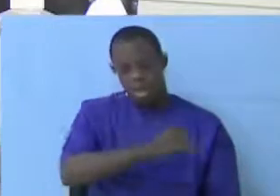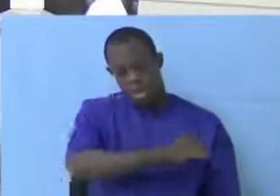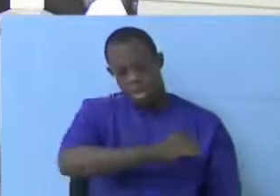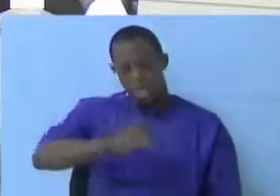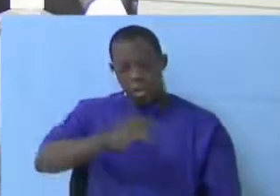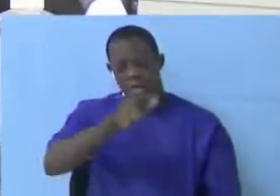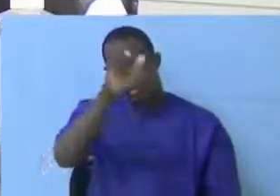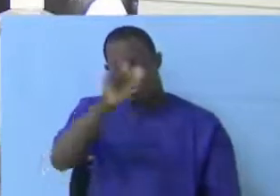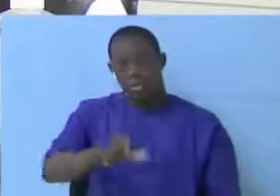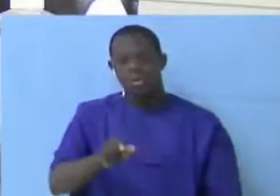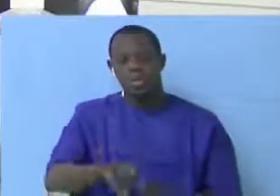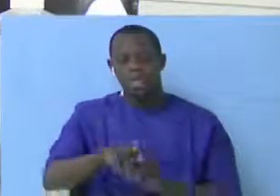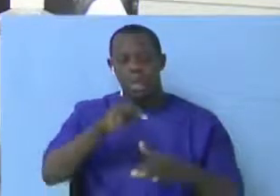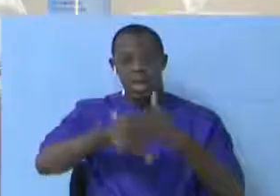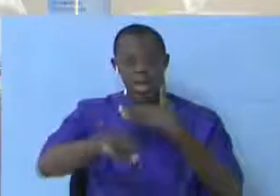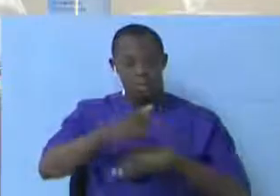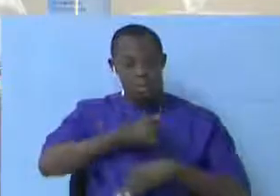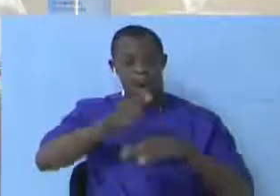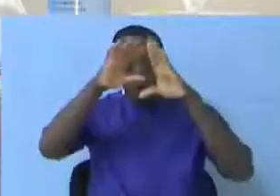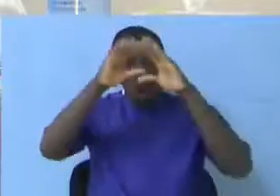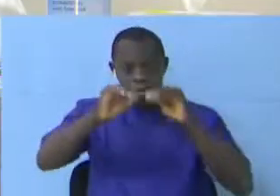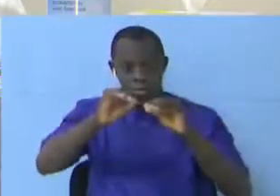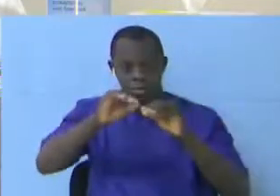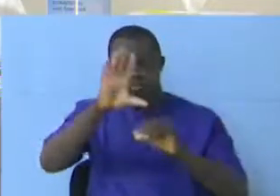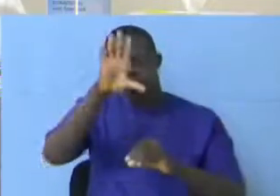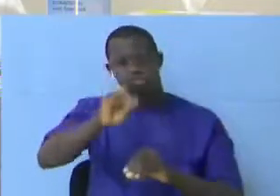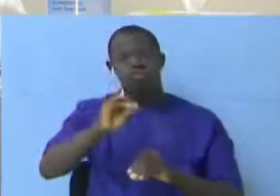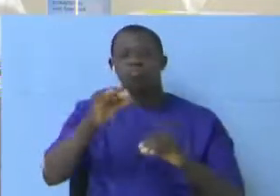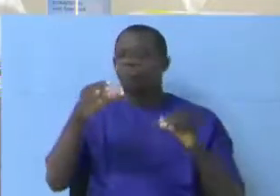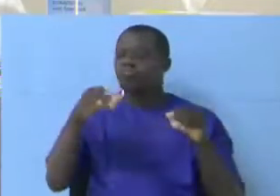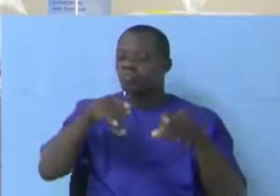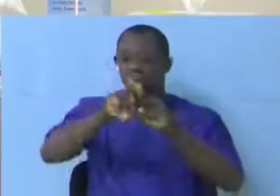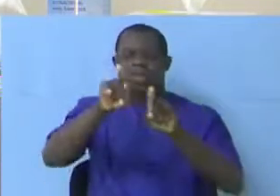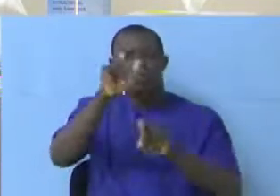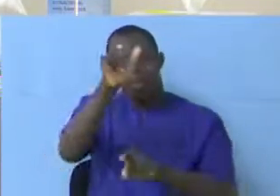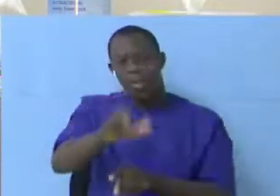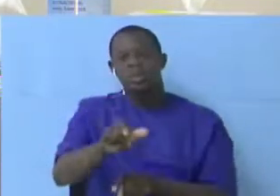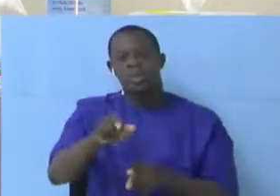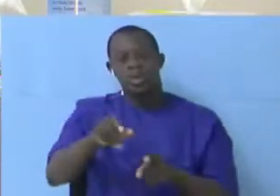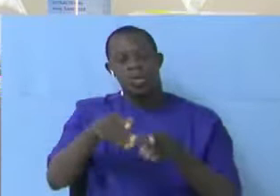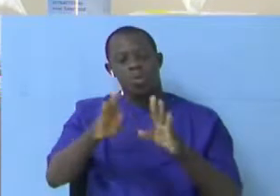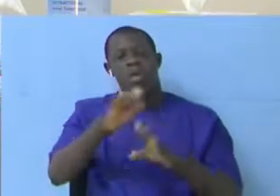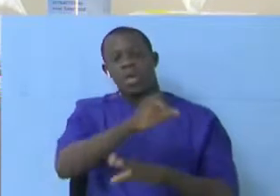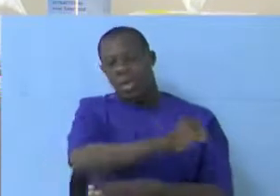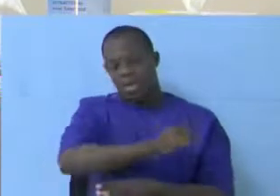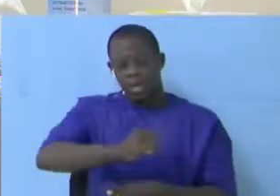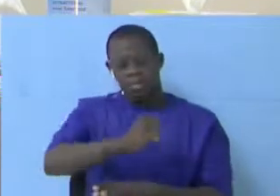my office, I would deal with him like a criminal. I would deal with the